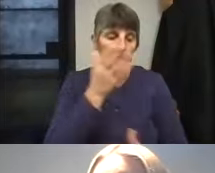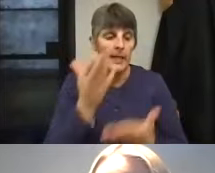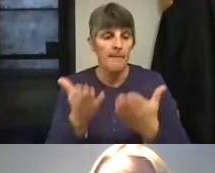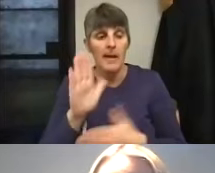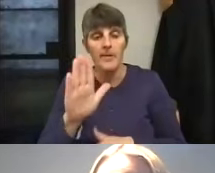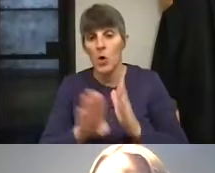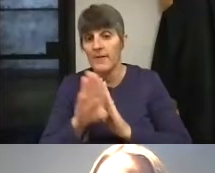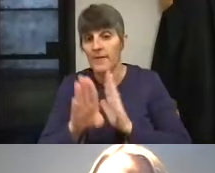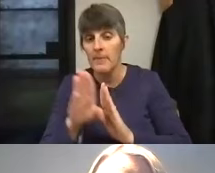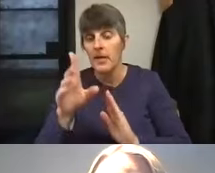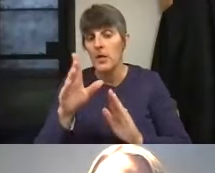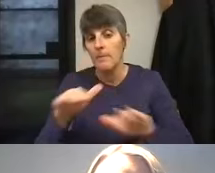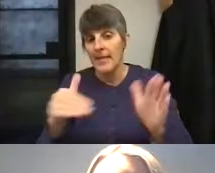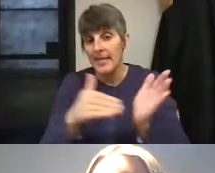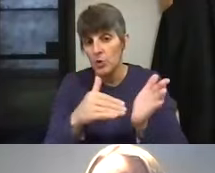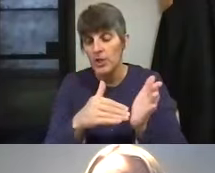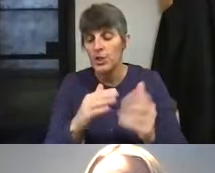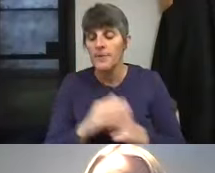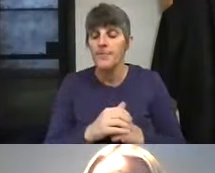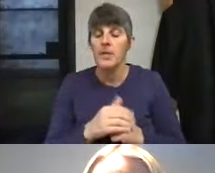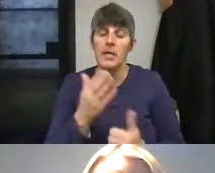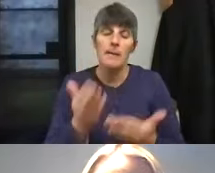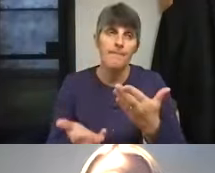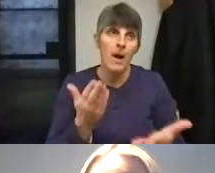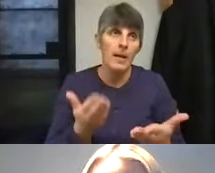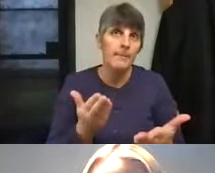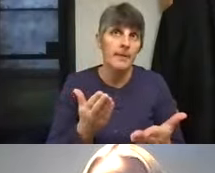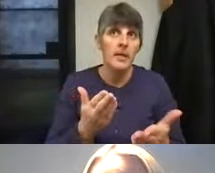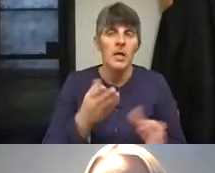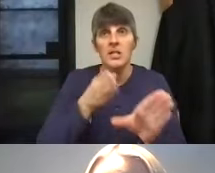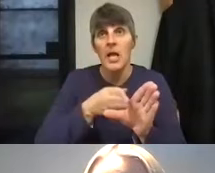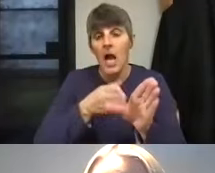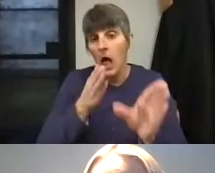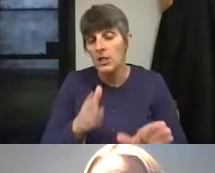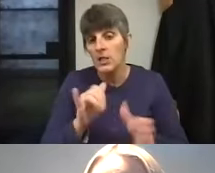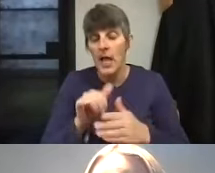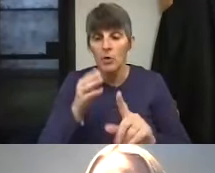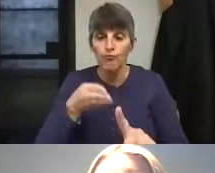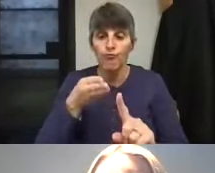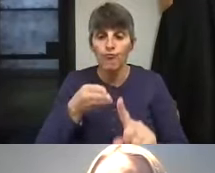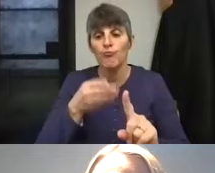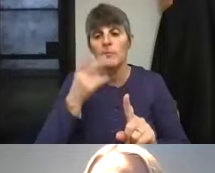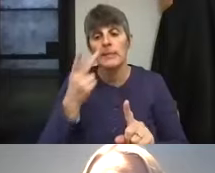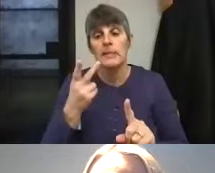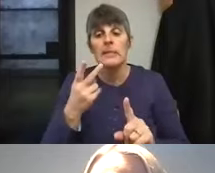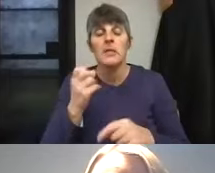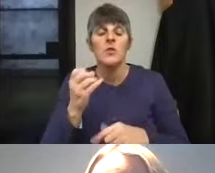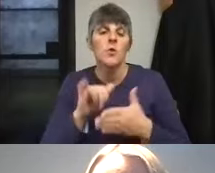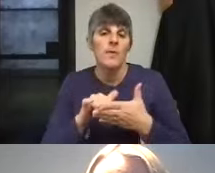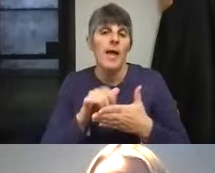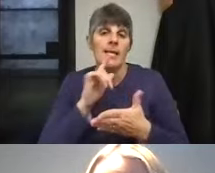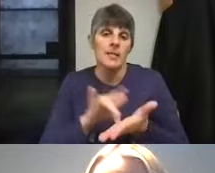your developmental pediatrician. It might be a psychologist that you go and see. So that is